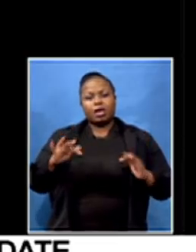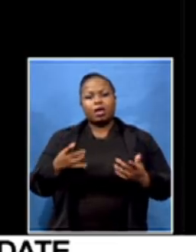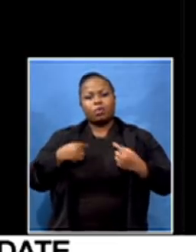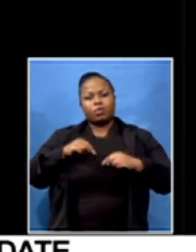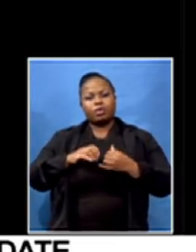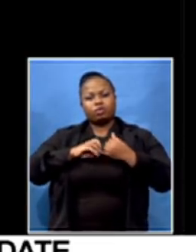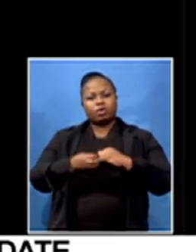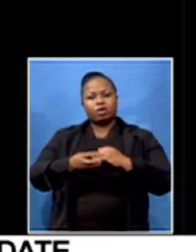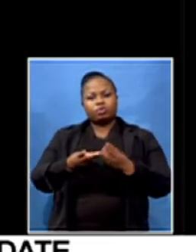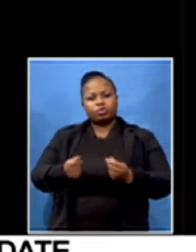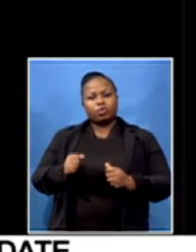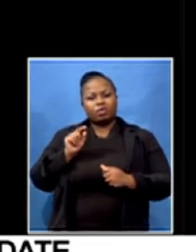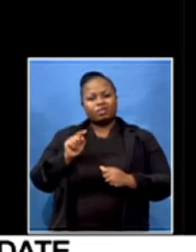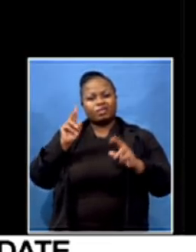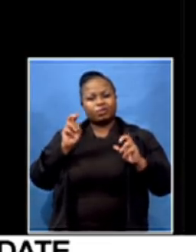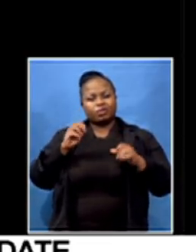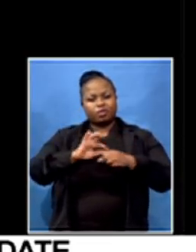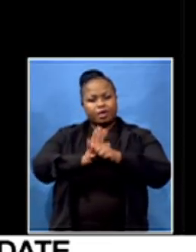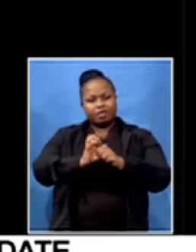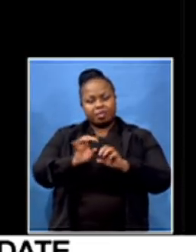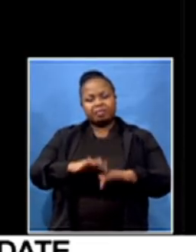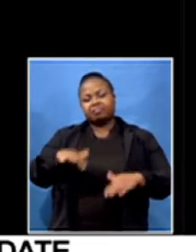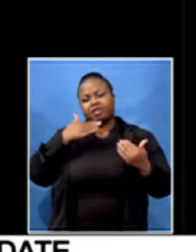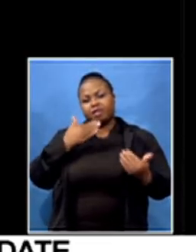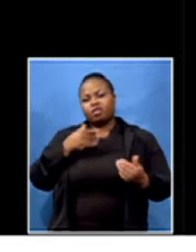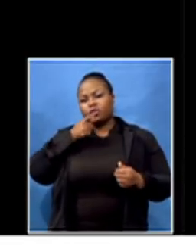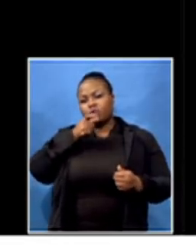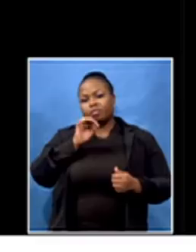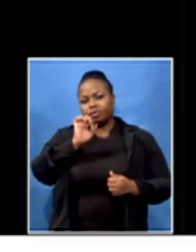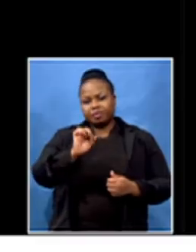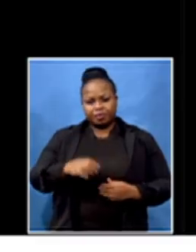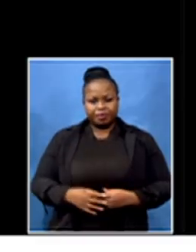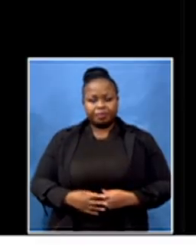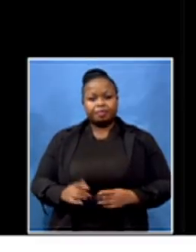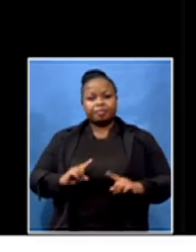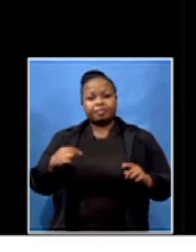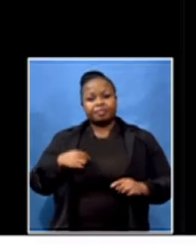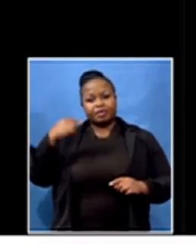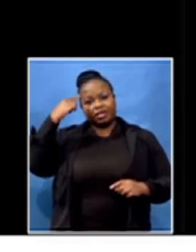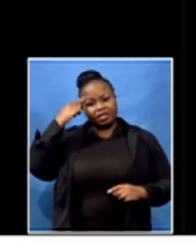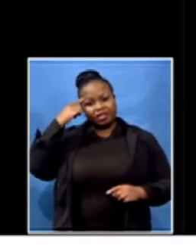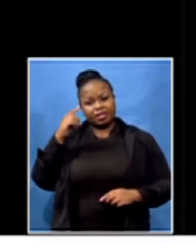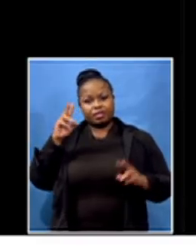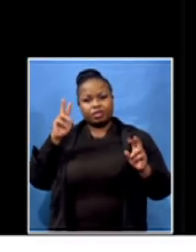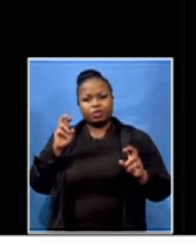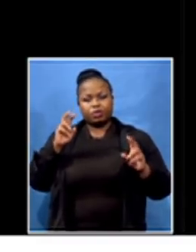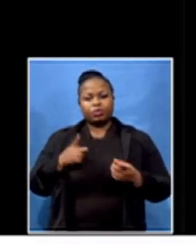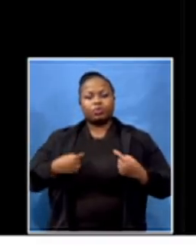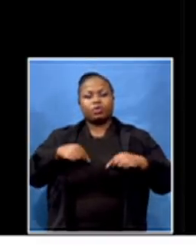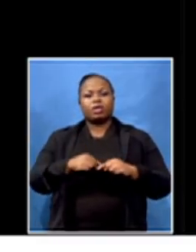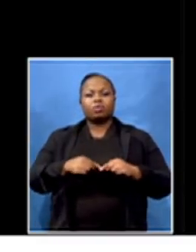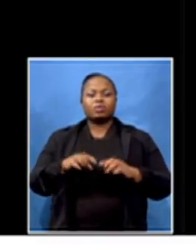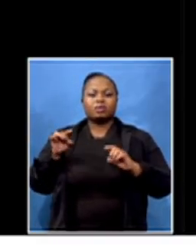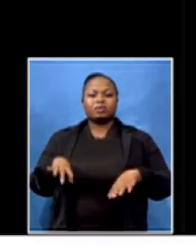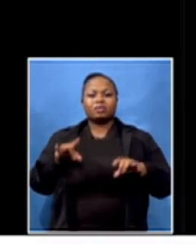pandemic from government. I think the issue that we are grappling with